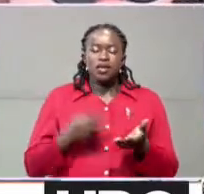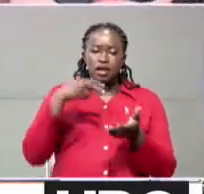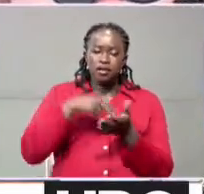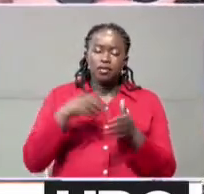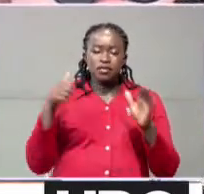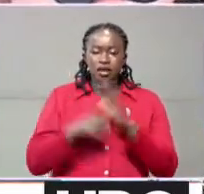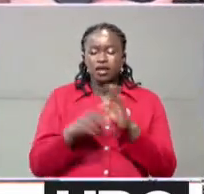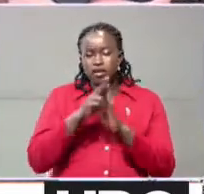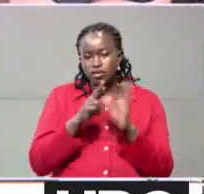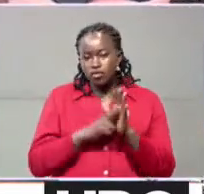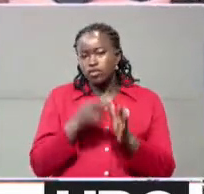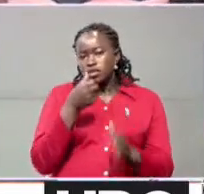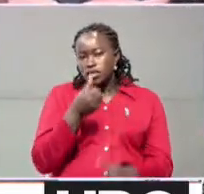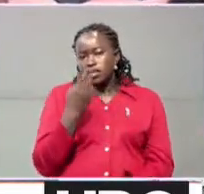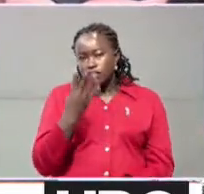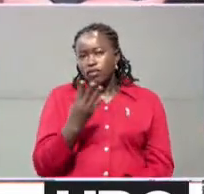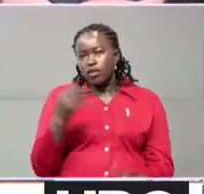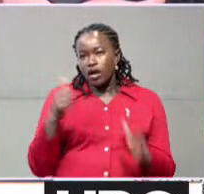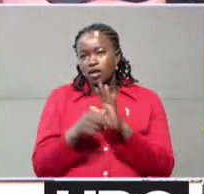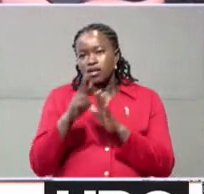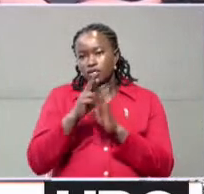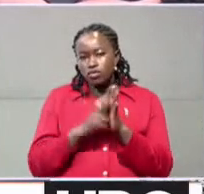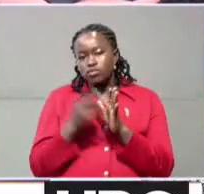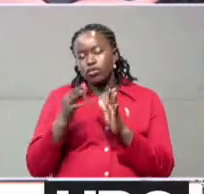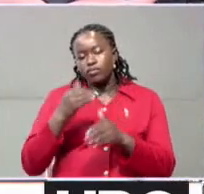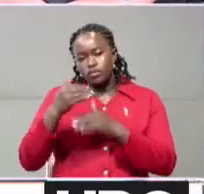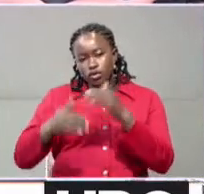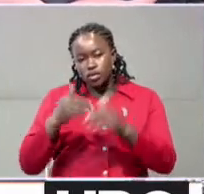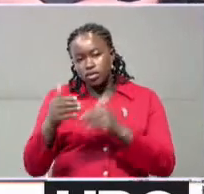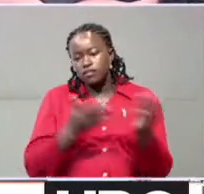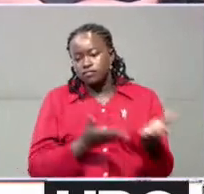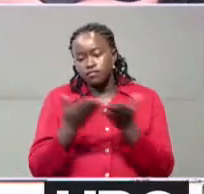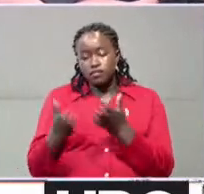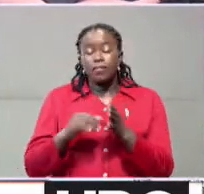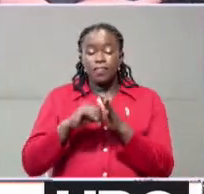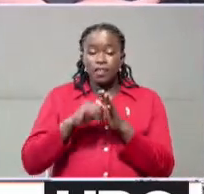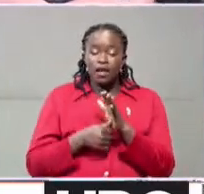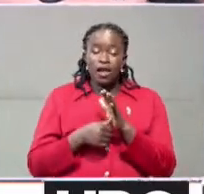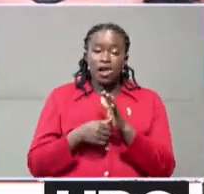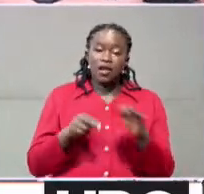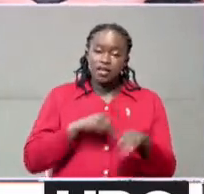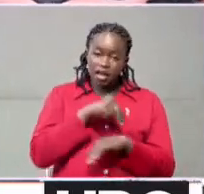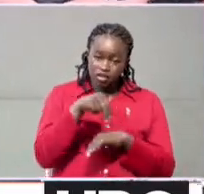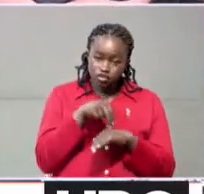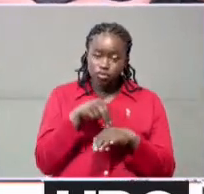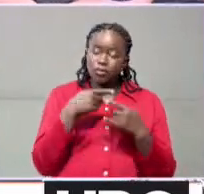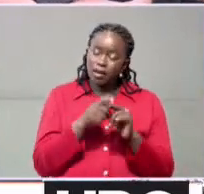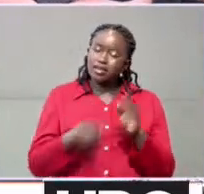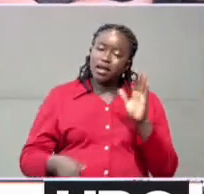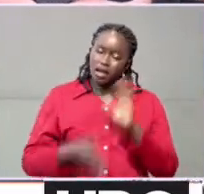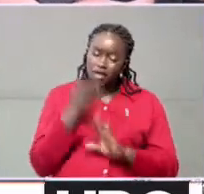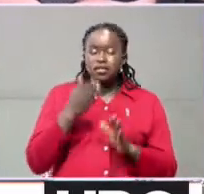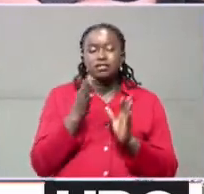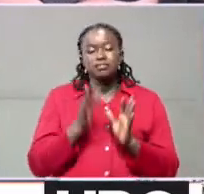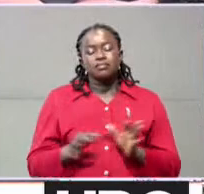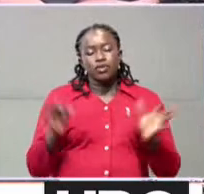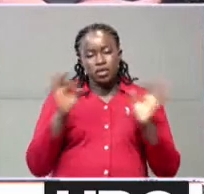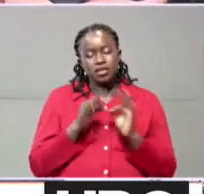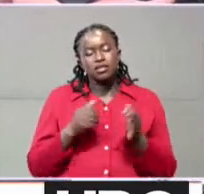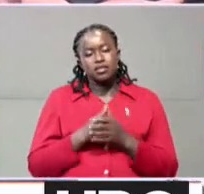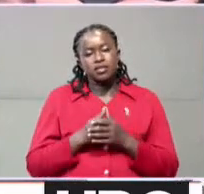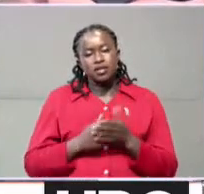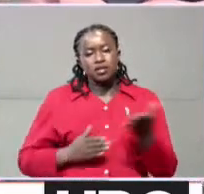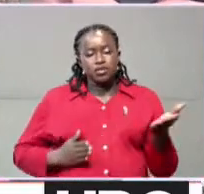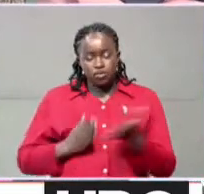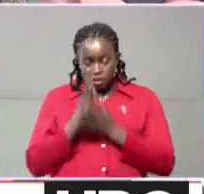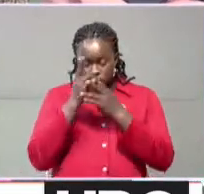64 of the rules of procedure to raise a matter of national but urgent importance written about